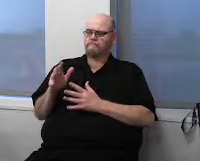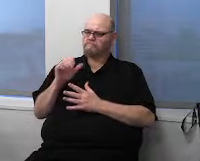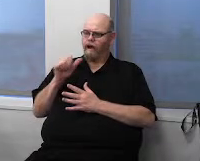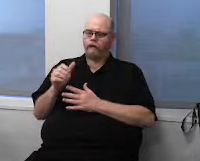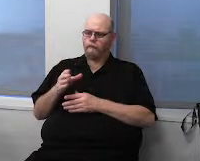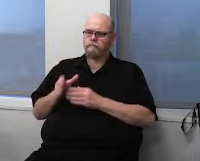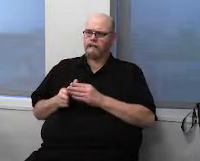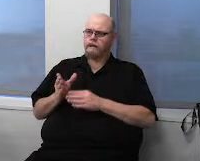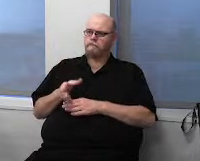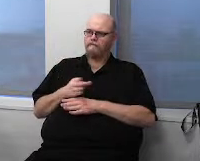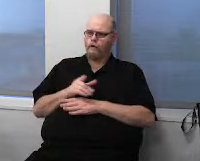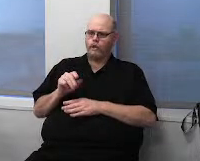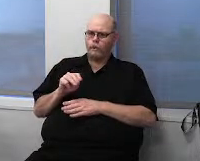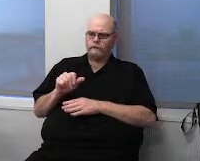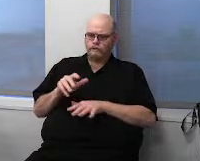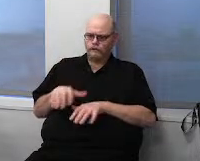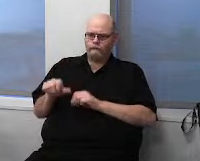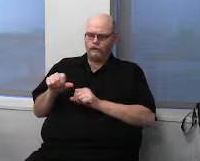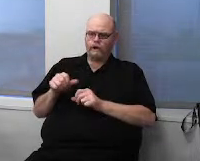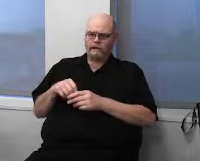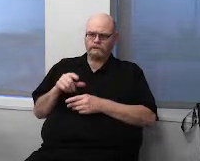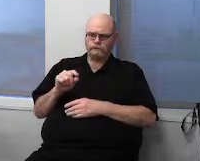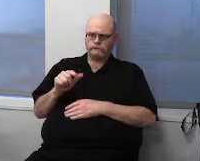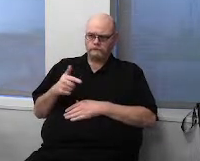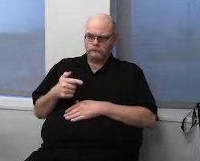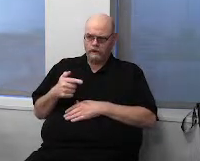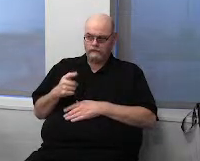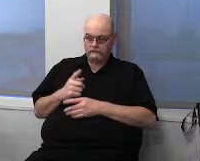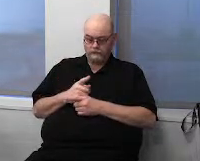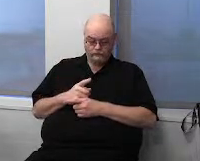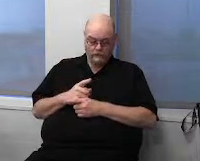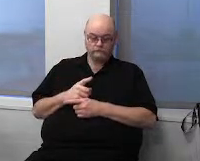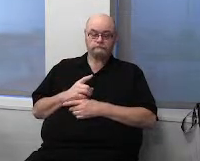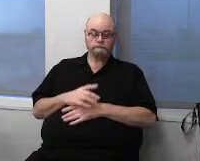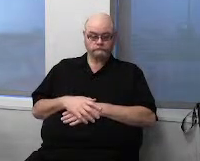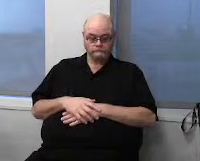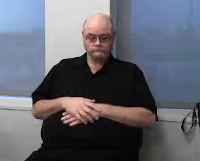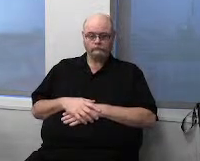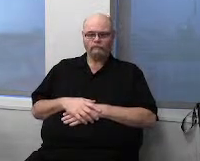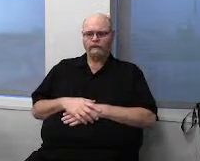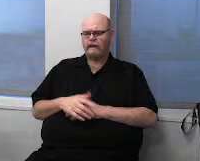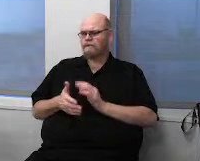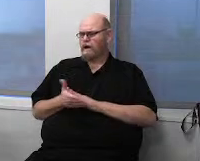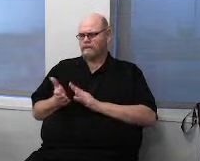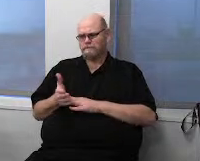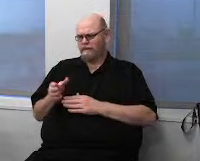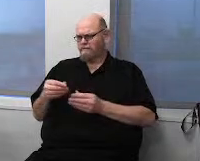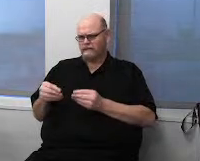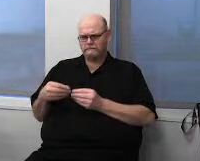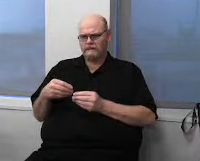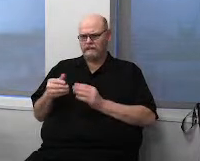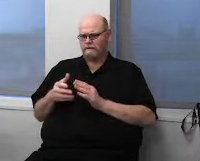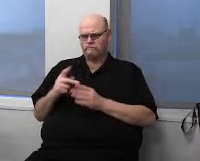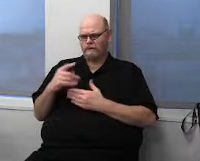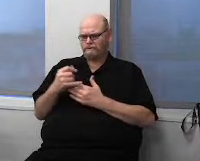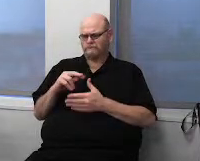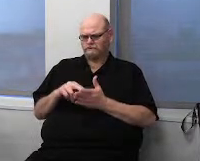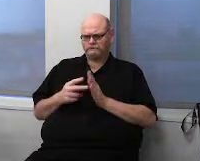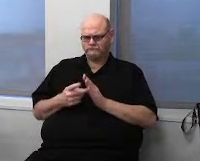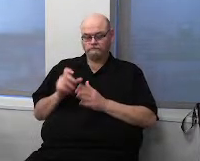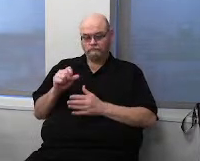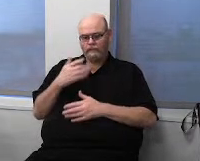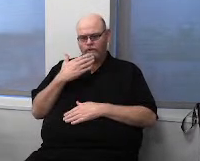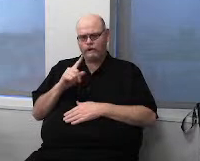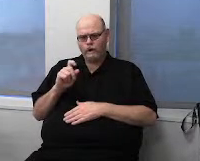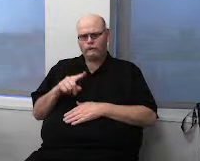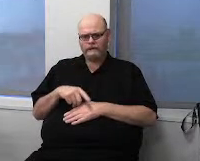LUMA took over operation of the system in 2021, right? That's correct. Can you tell us what an operational flexibility project is